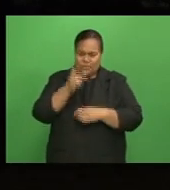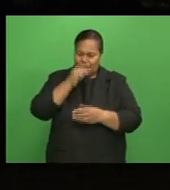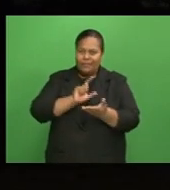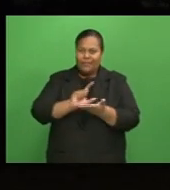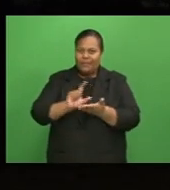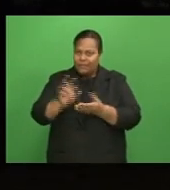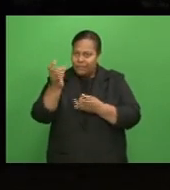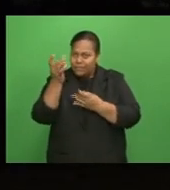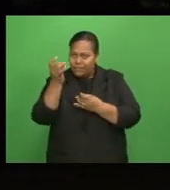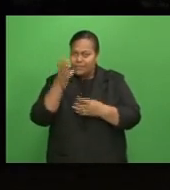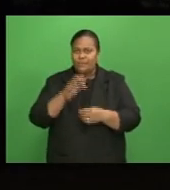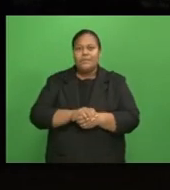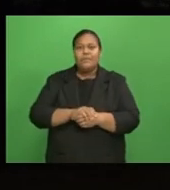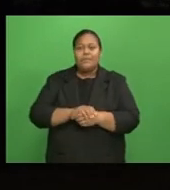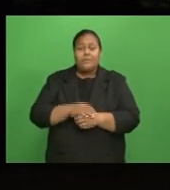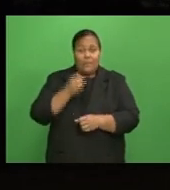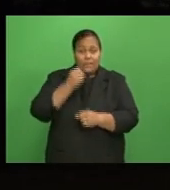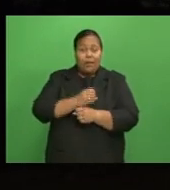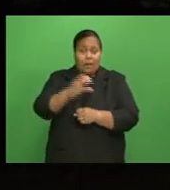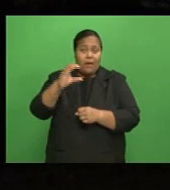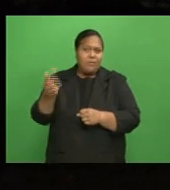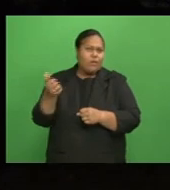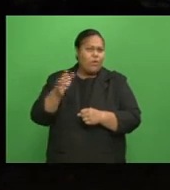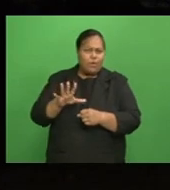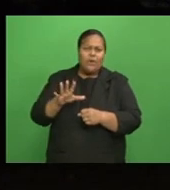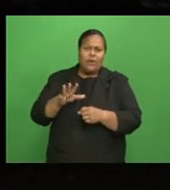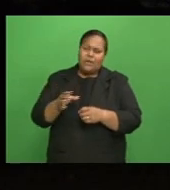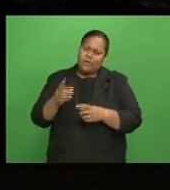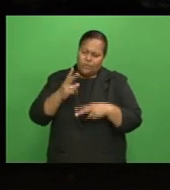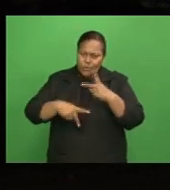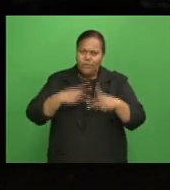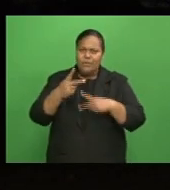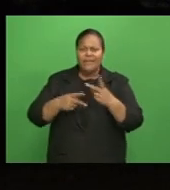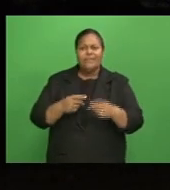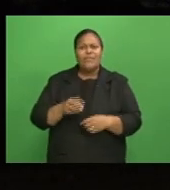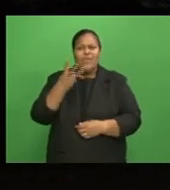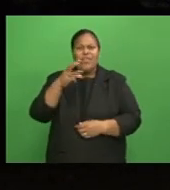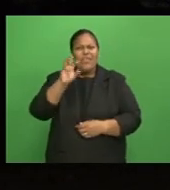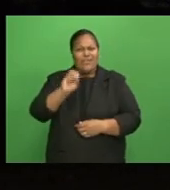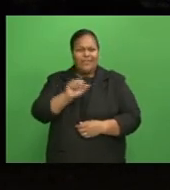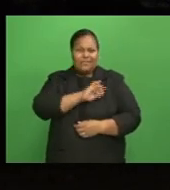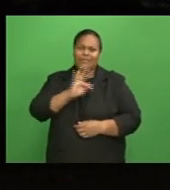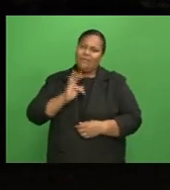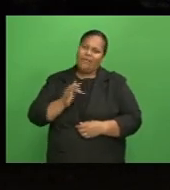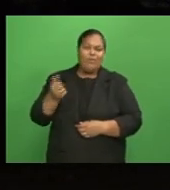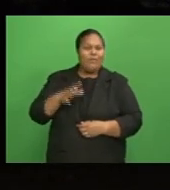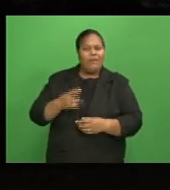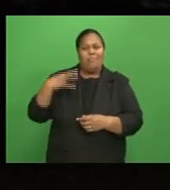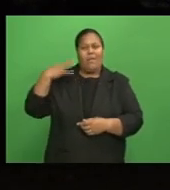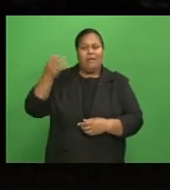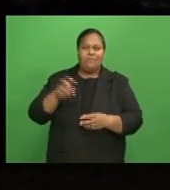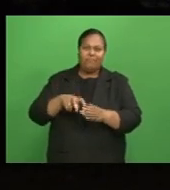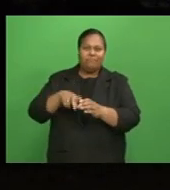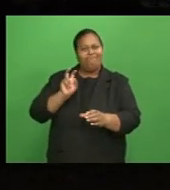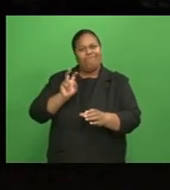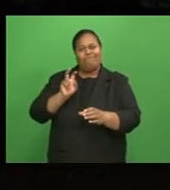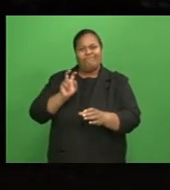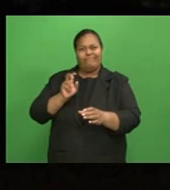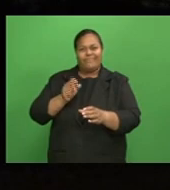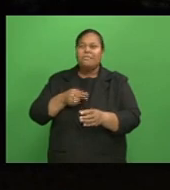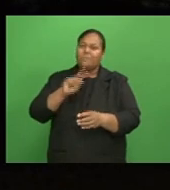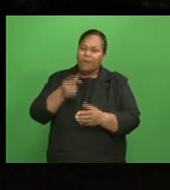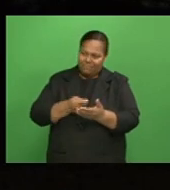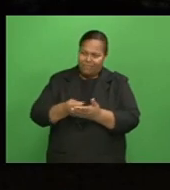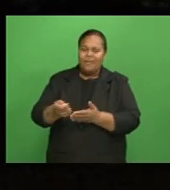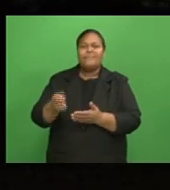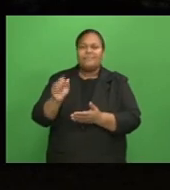far, the company has already processed voluntary early retirement for 30 staff as of to date. Now,